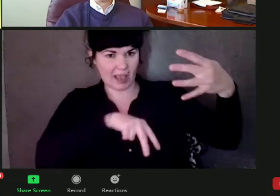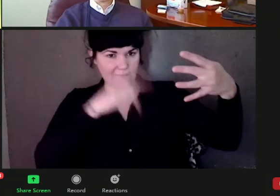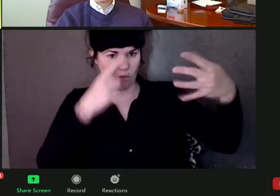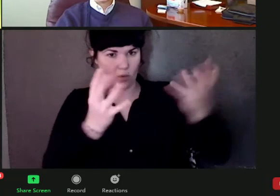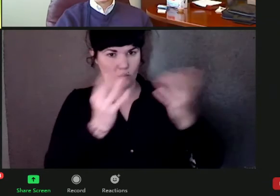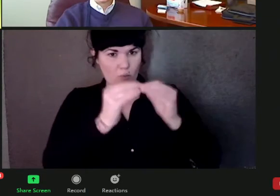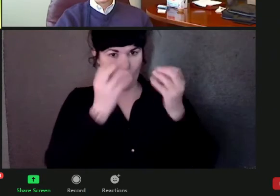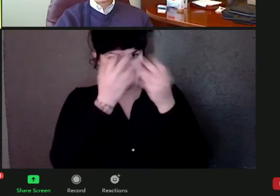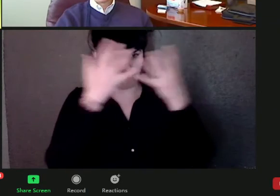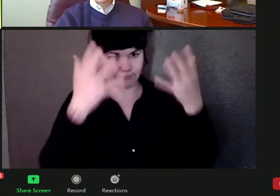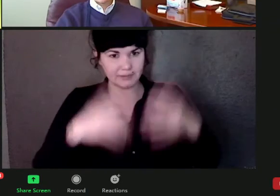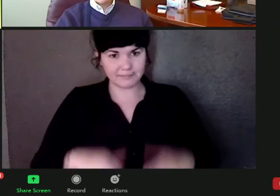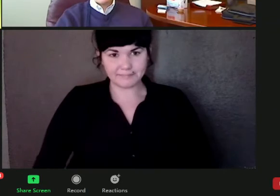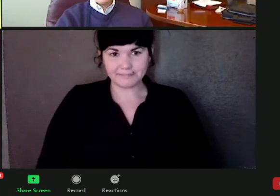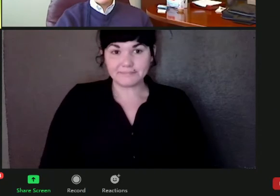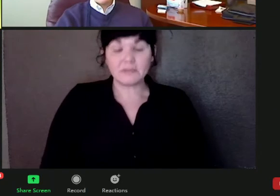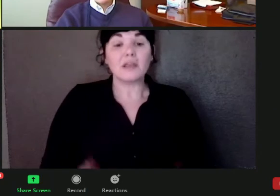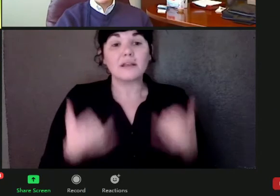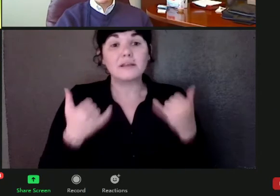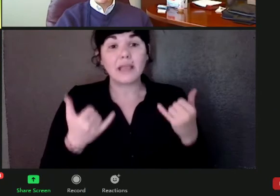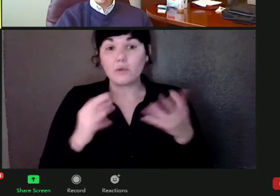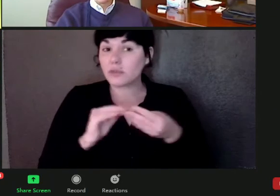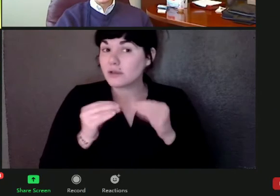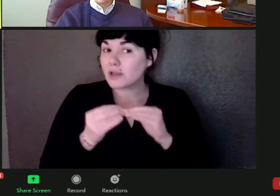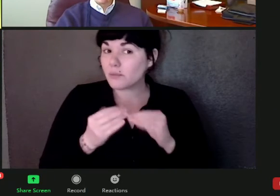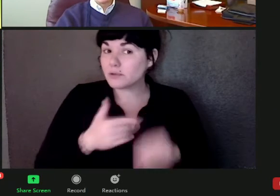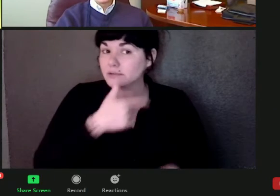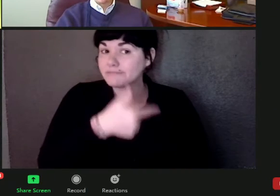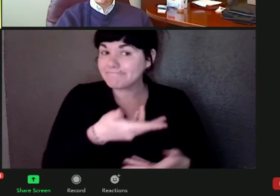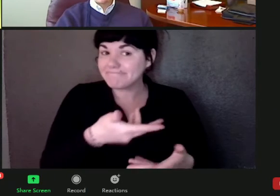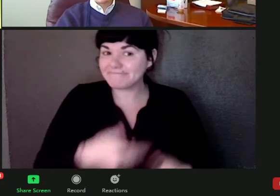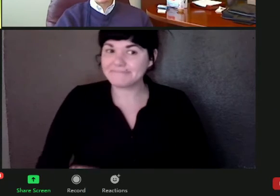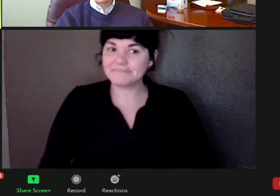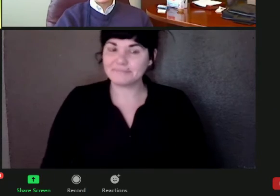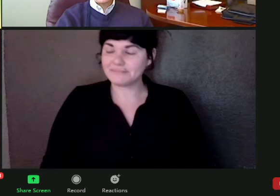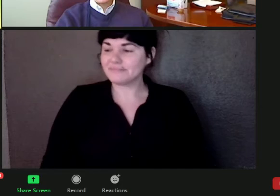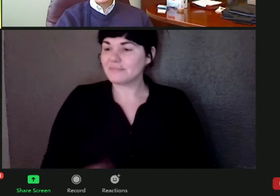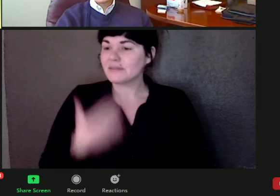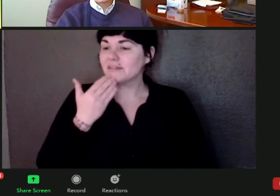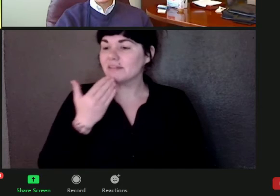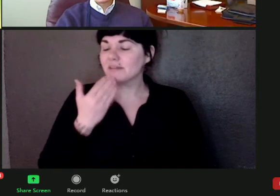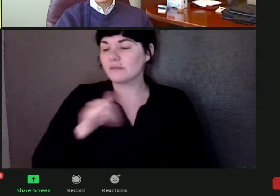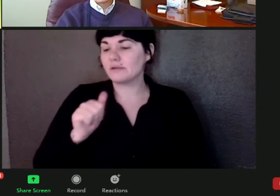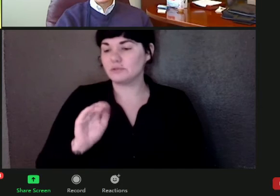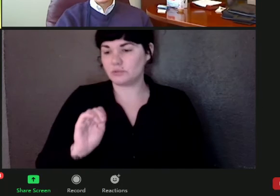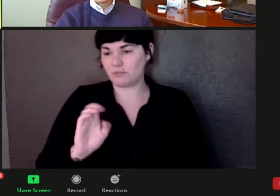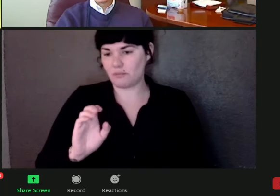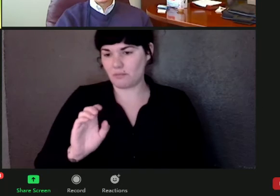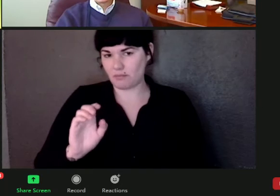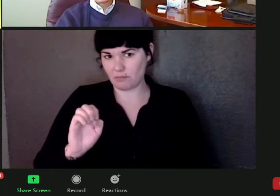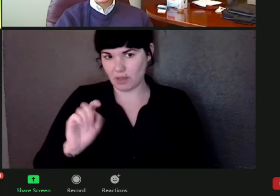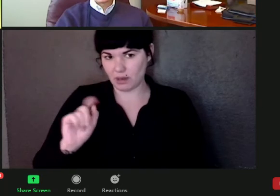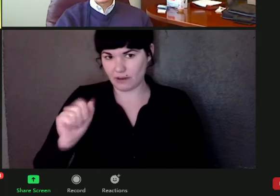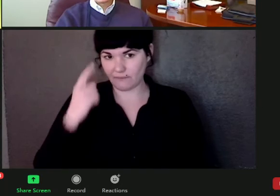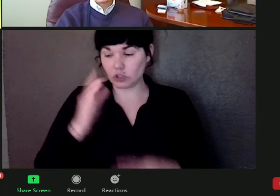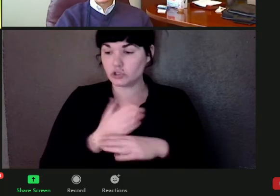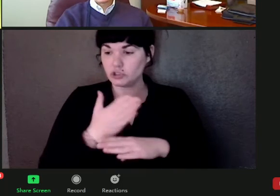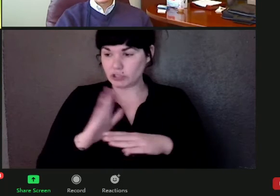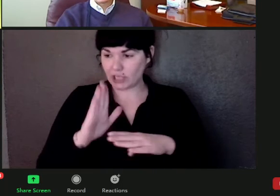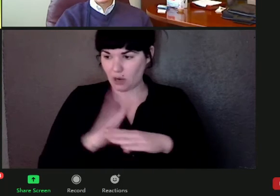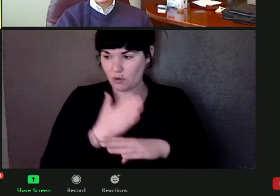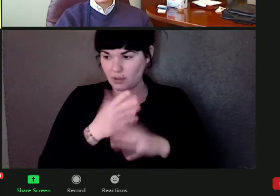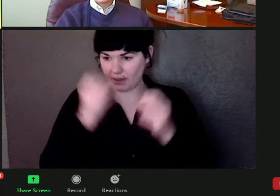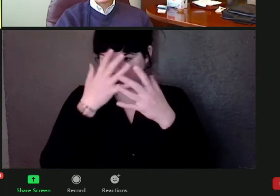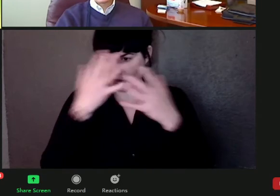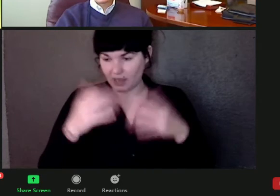So one of the things that I did want to orient everyone to, I gave, and thank you, Jimetta, for sharing that, information on our district's